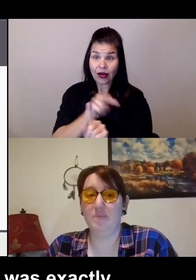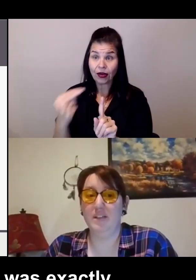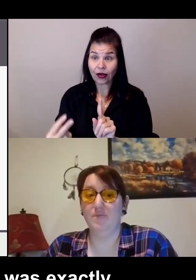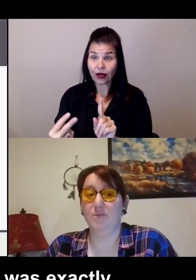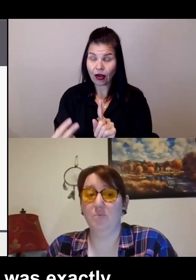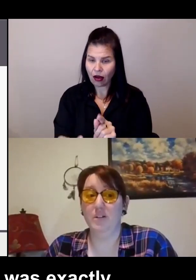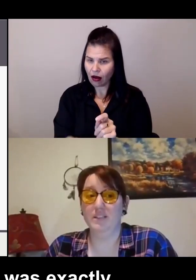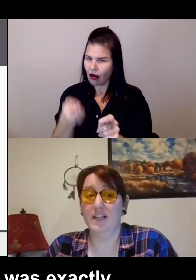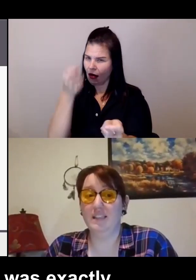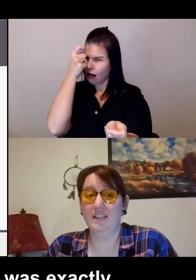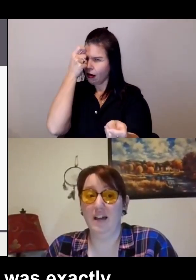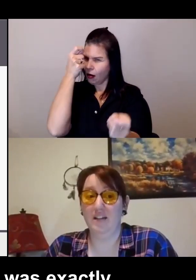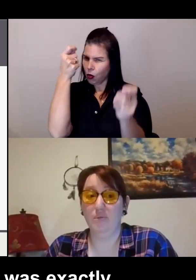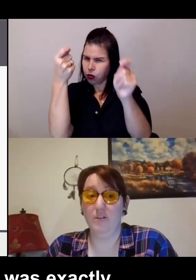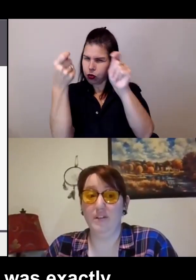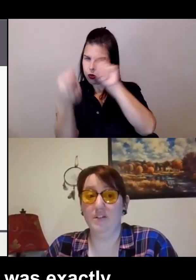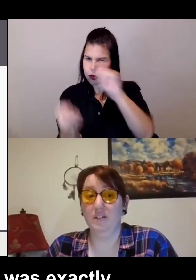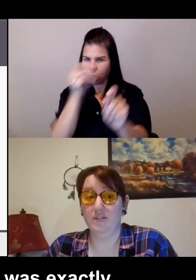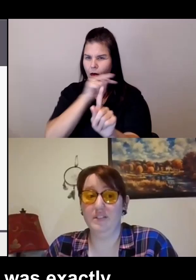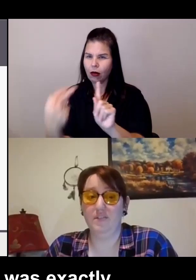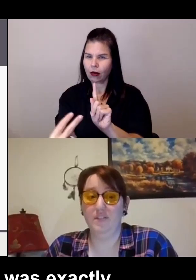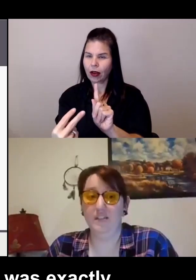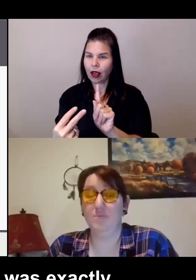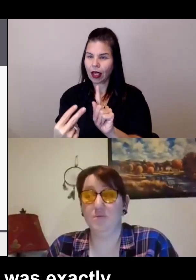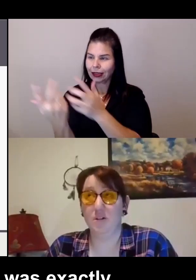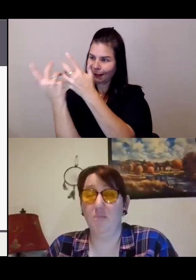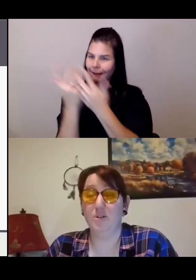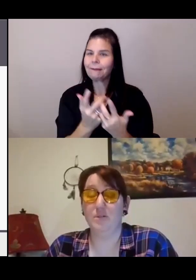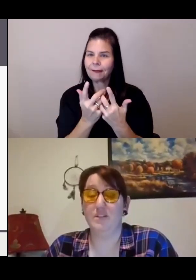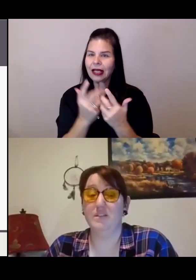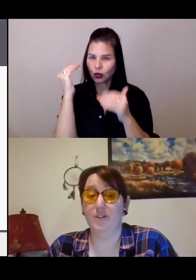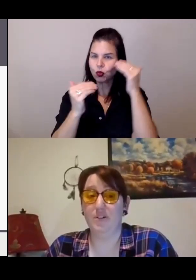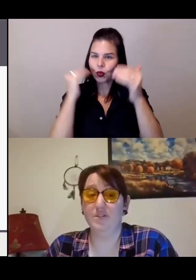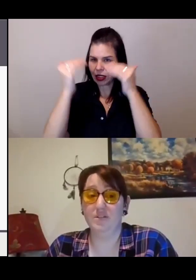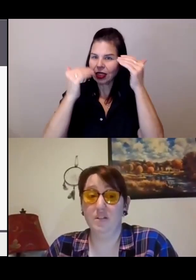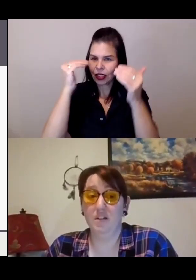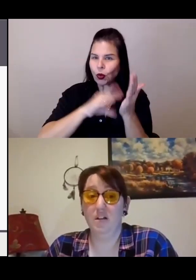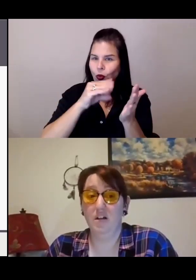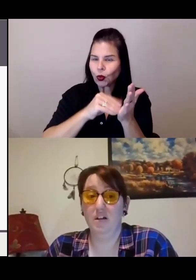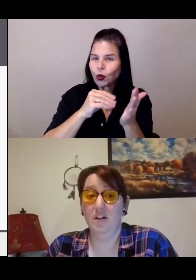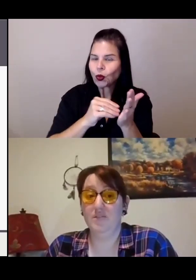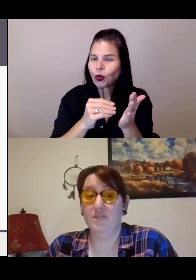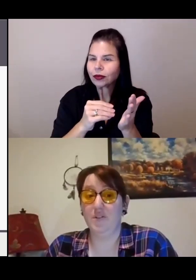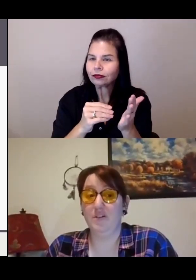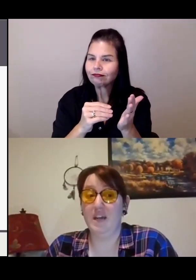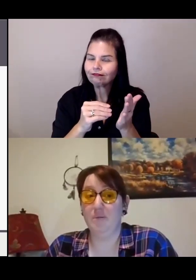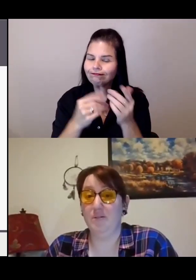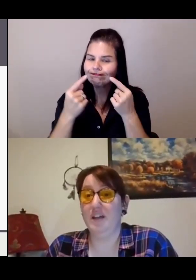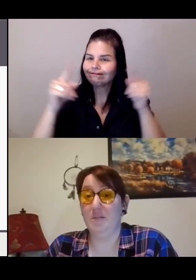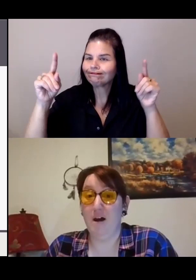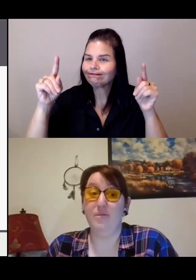in my perspective really was exactly in line with what the adult literacy field aims to accomplish with its learners, to